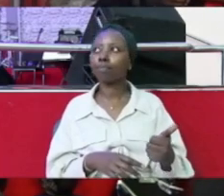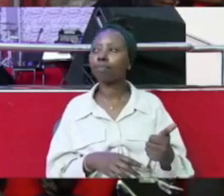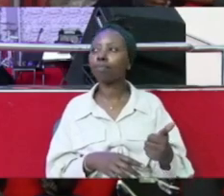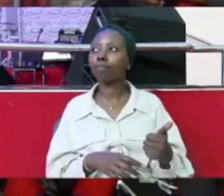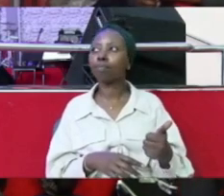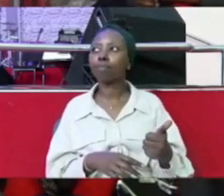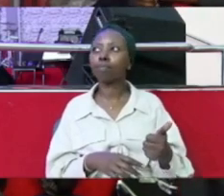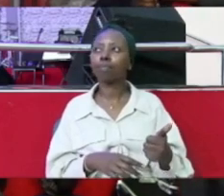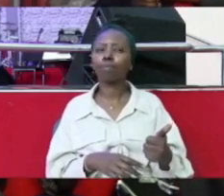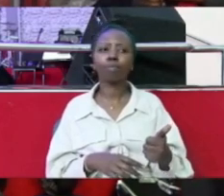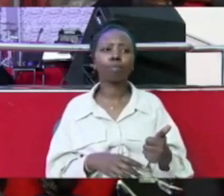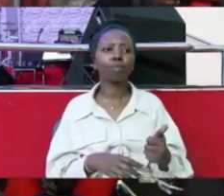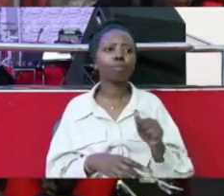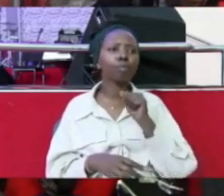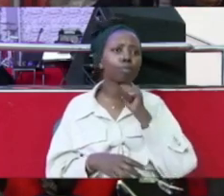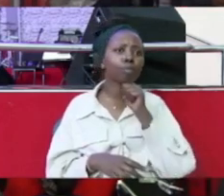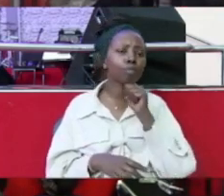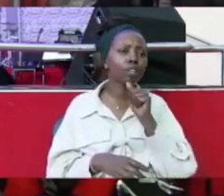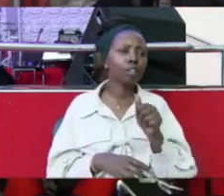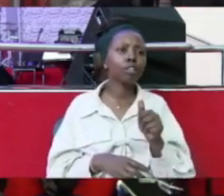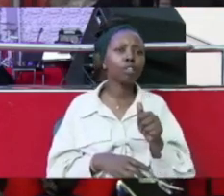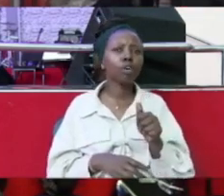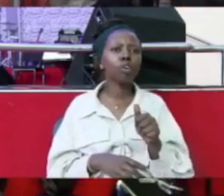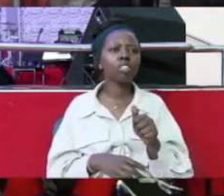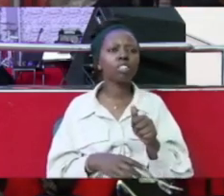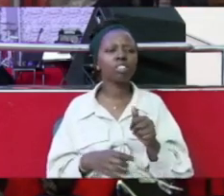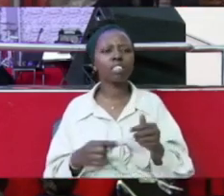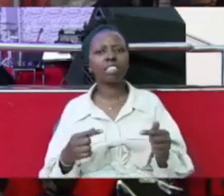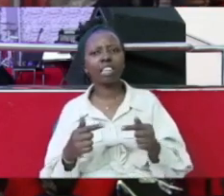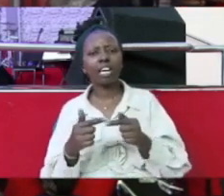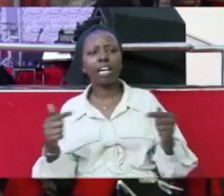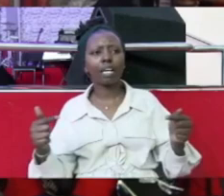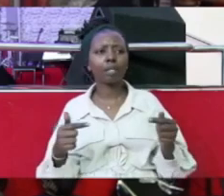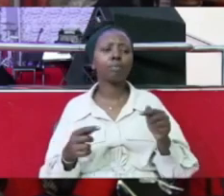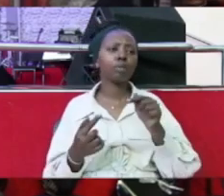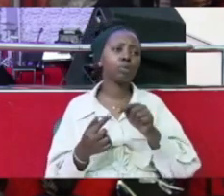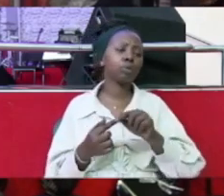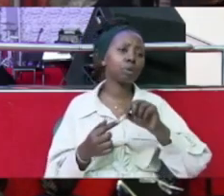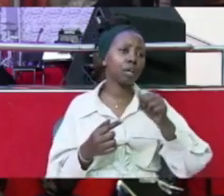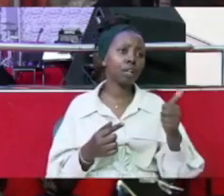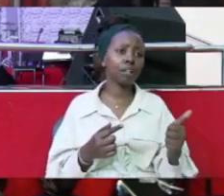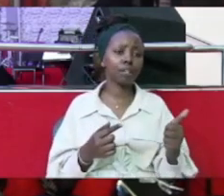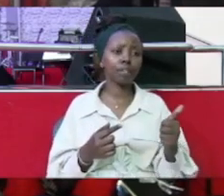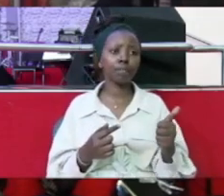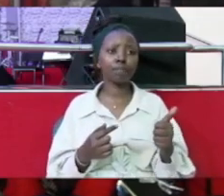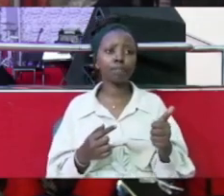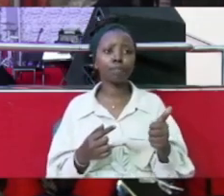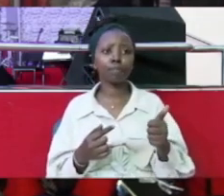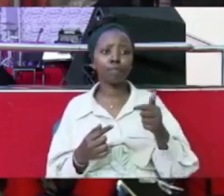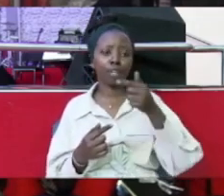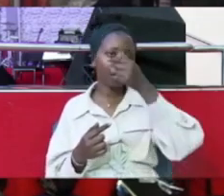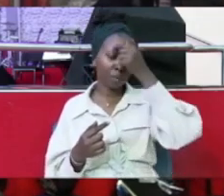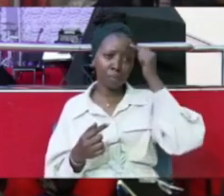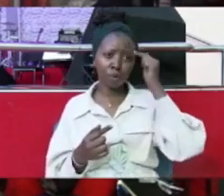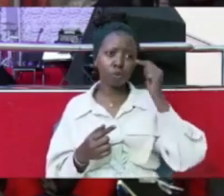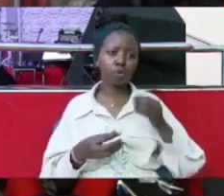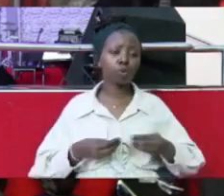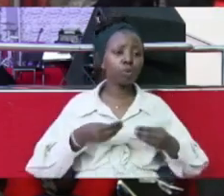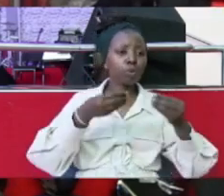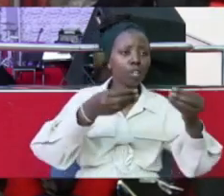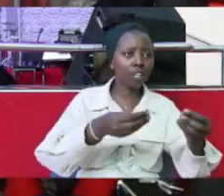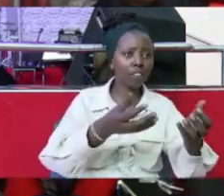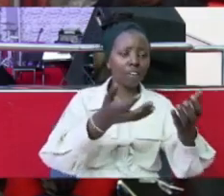wengine. Not both a bother to others. Ila tusiwe wa kusumbua wengine. But so because it's give and take. Kwa sababu